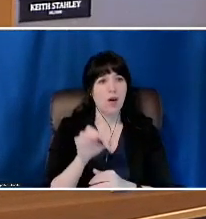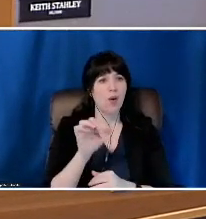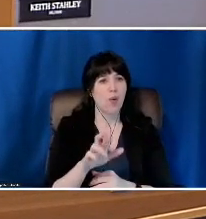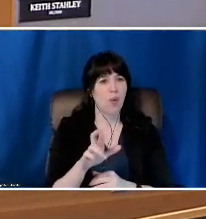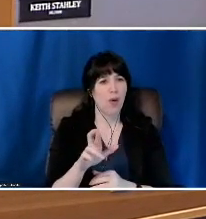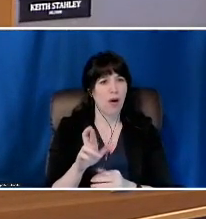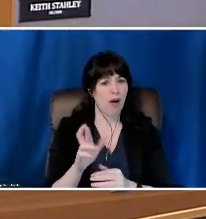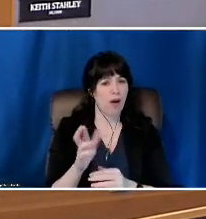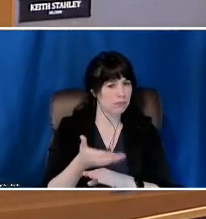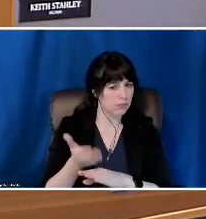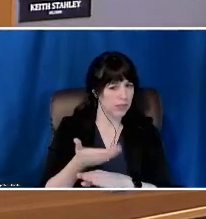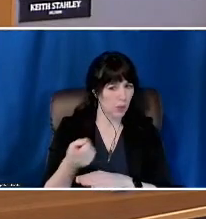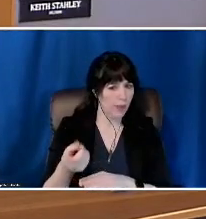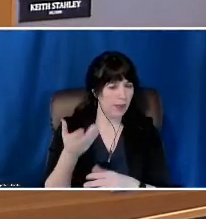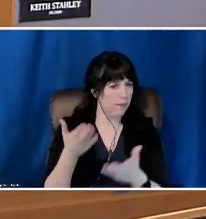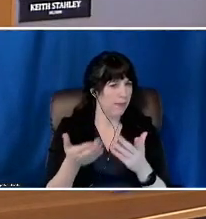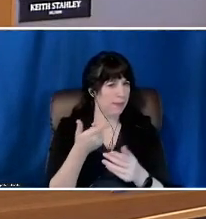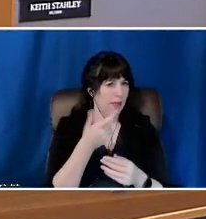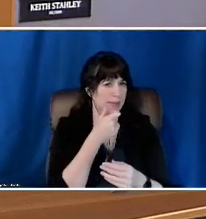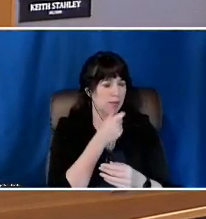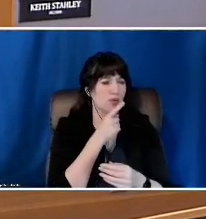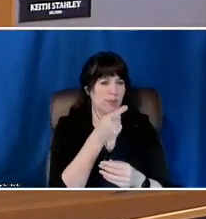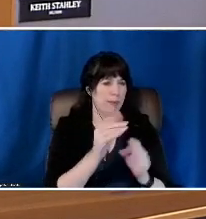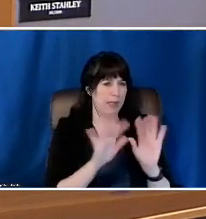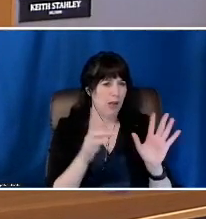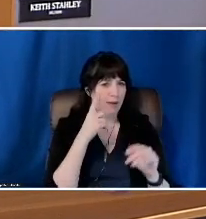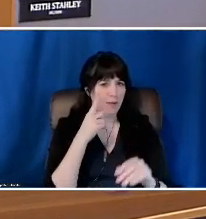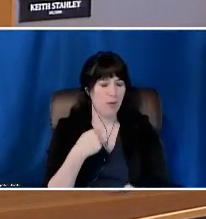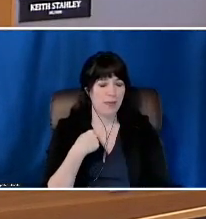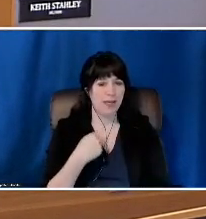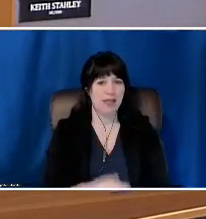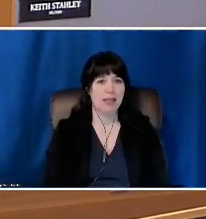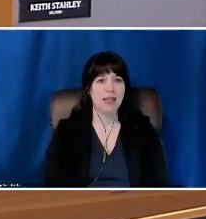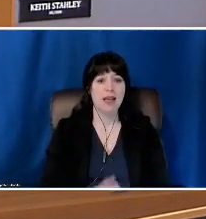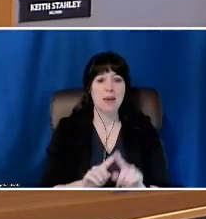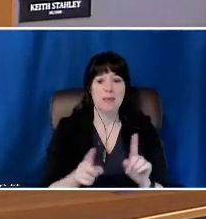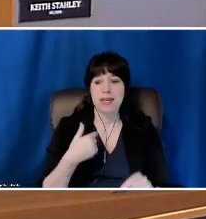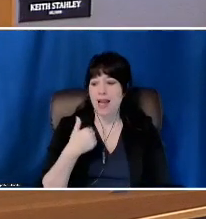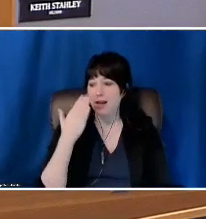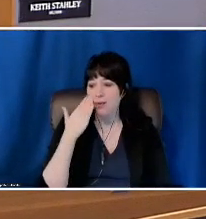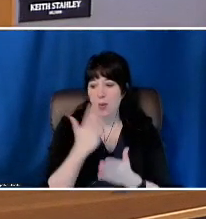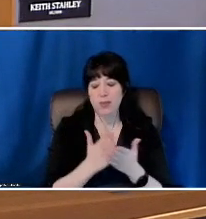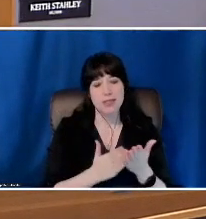them. I'm not sure. Maybe you can clarify for me. But I know